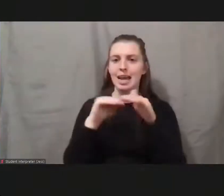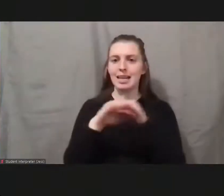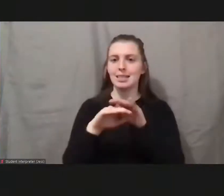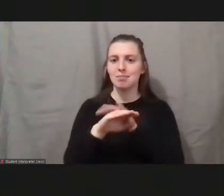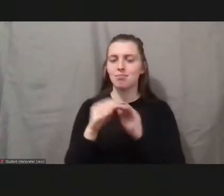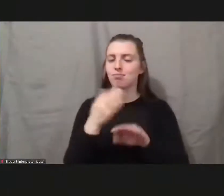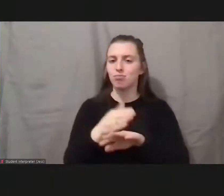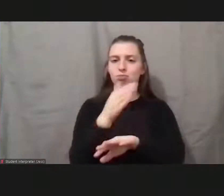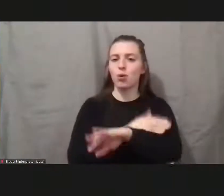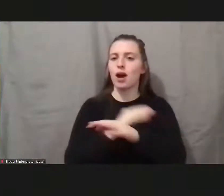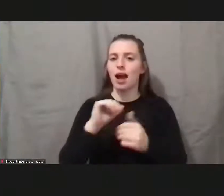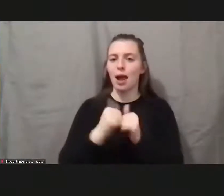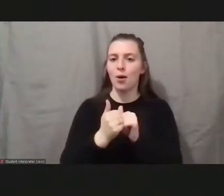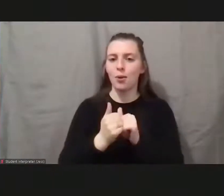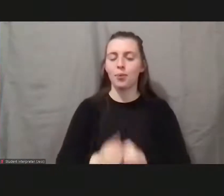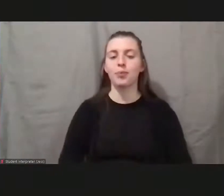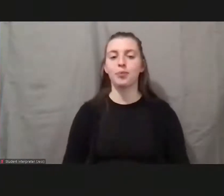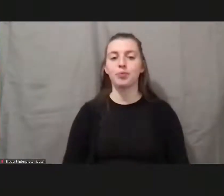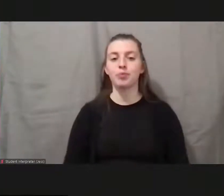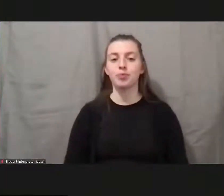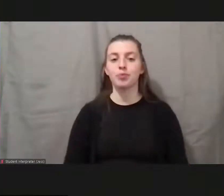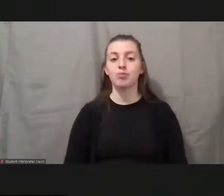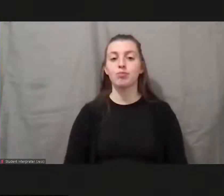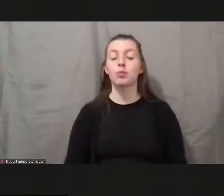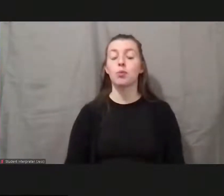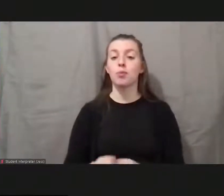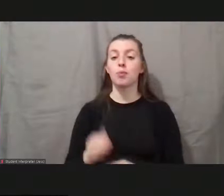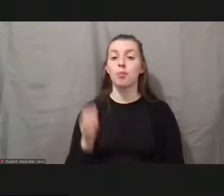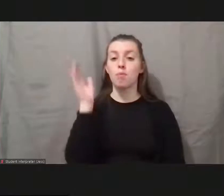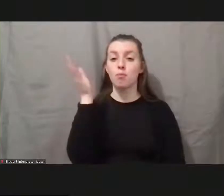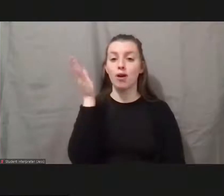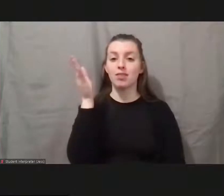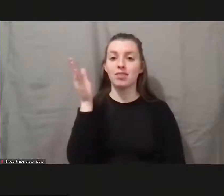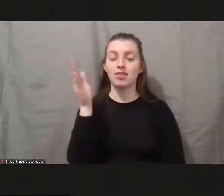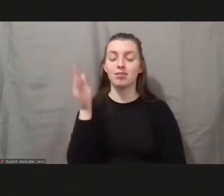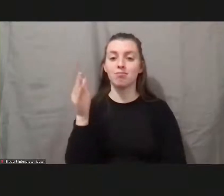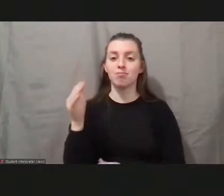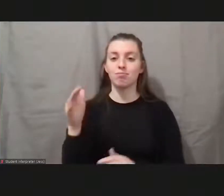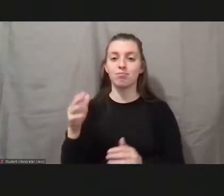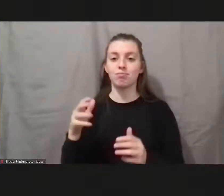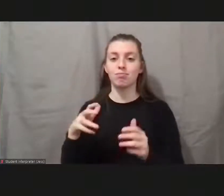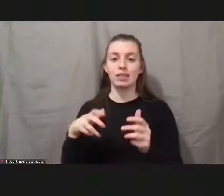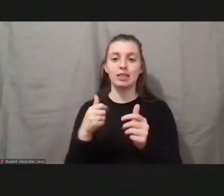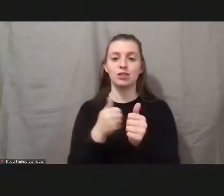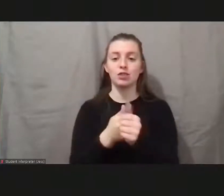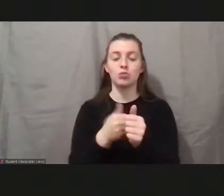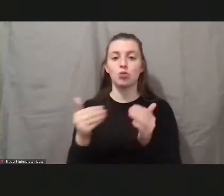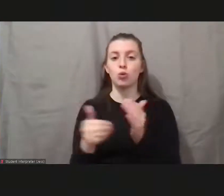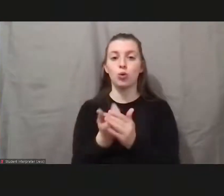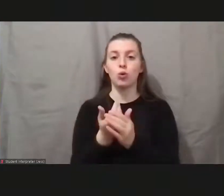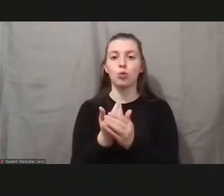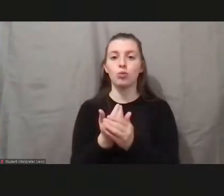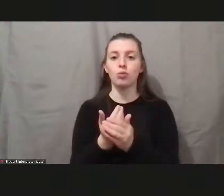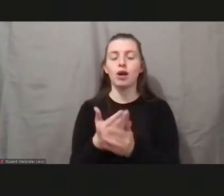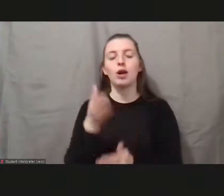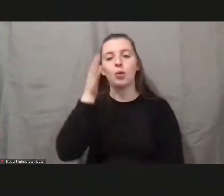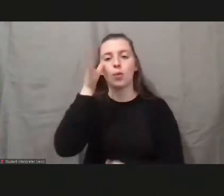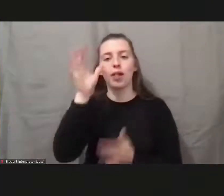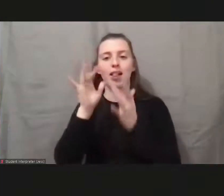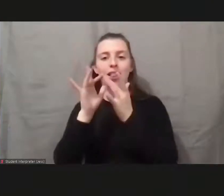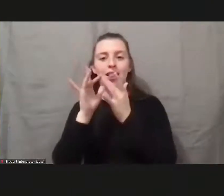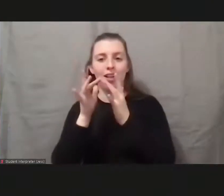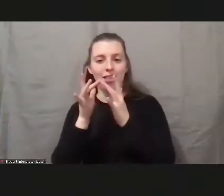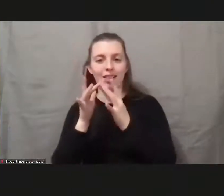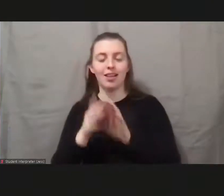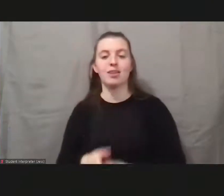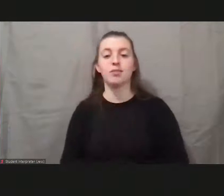have updated that presentation and we'll be having that workshop on Friday at 10 a.m. So we encourage you to tune in. As with